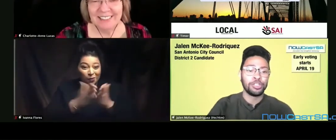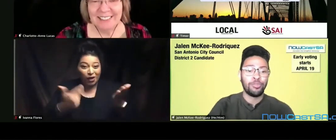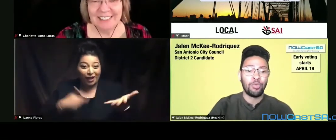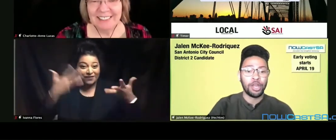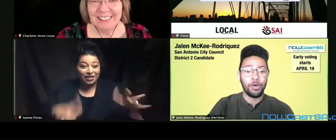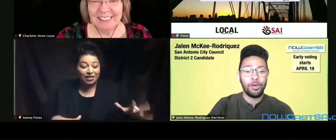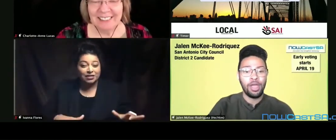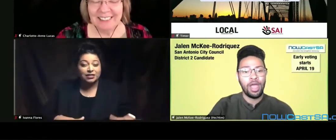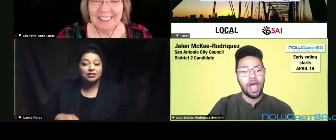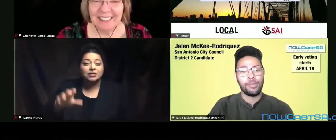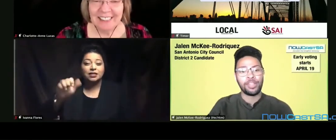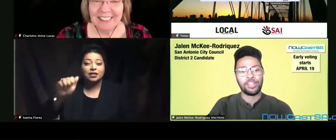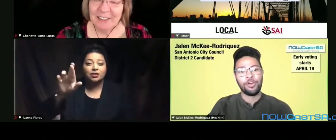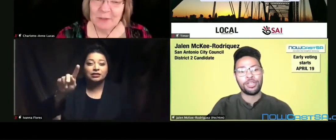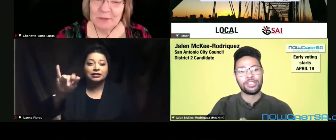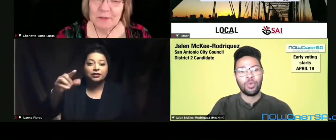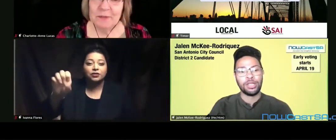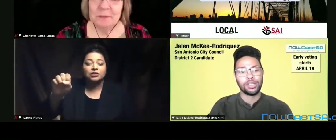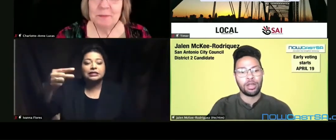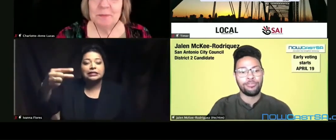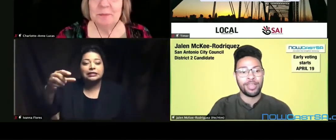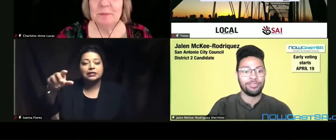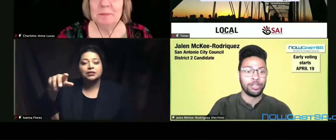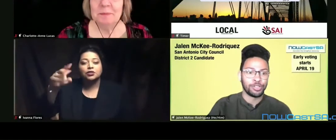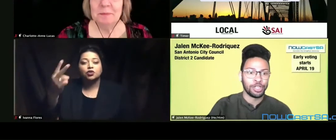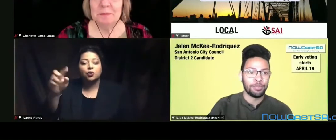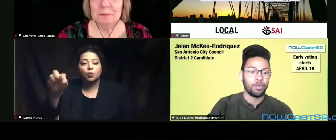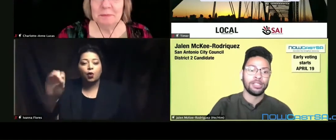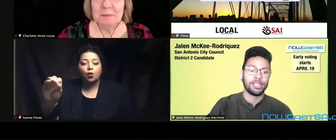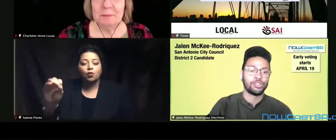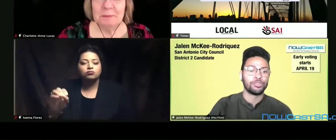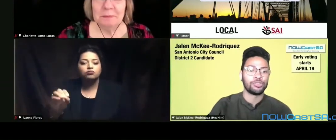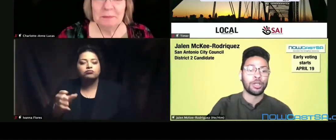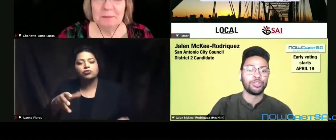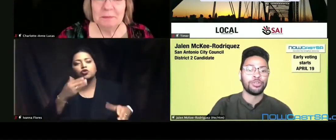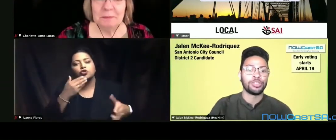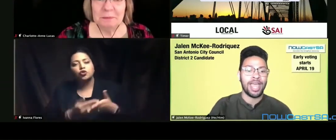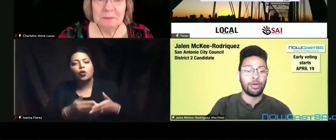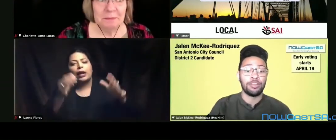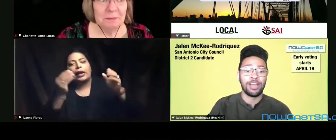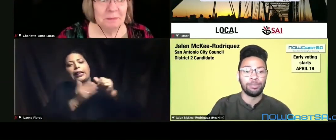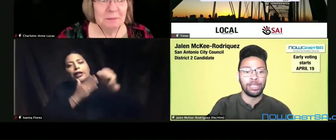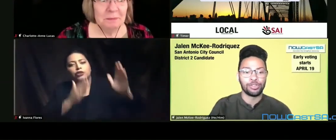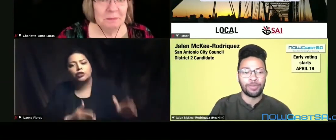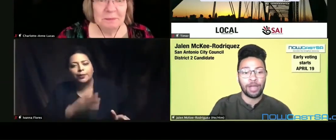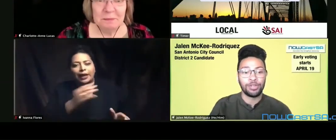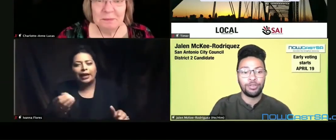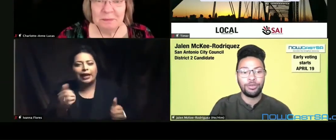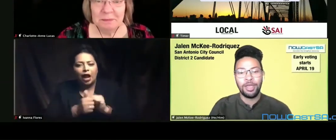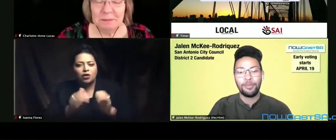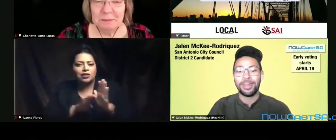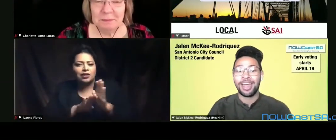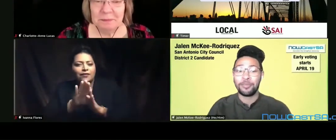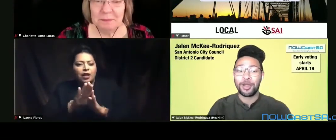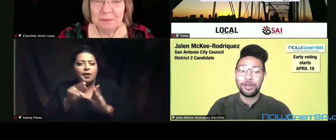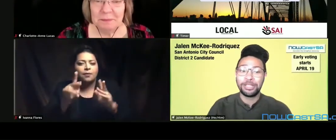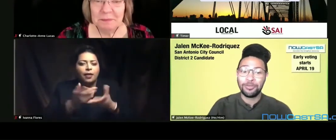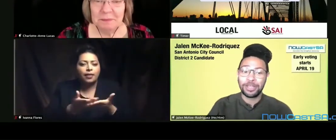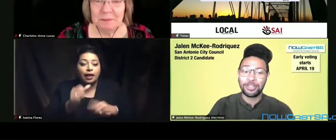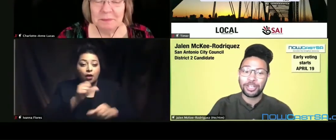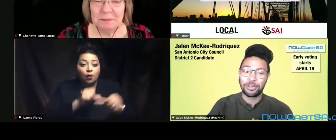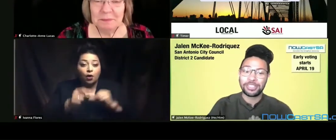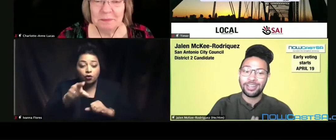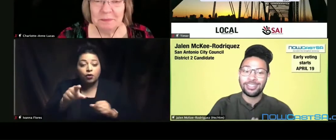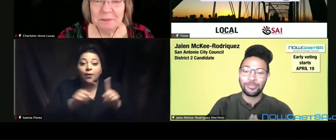of Coaching 2.0. And the focus was on effective leadership in organizational structures and how to develop leaders around you. But I am